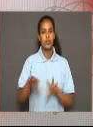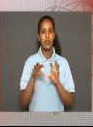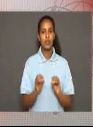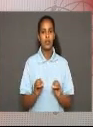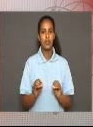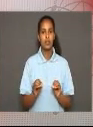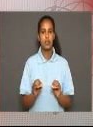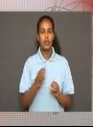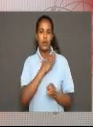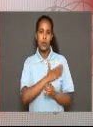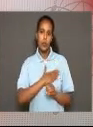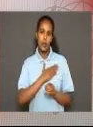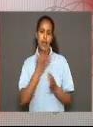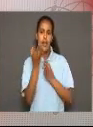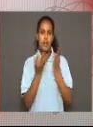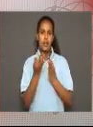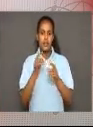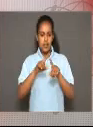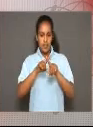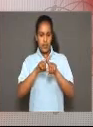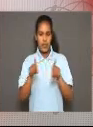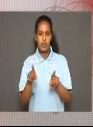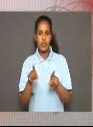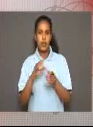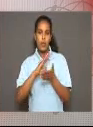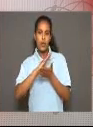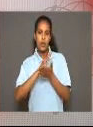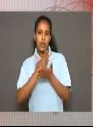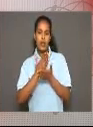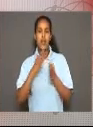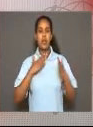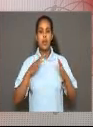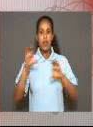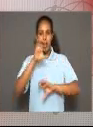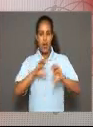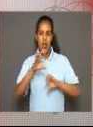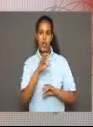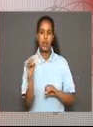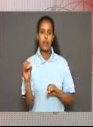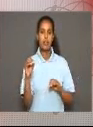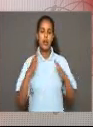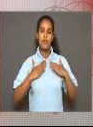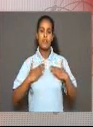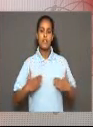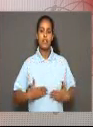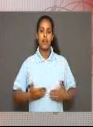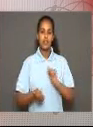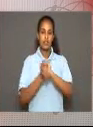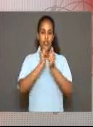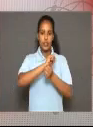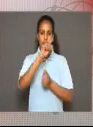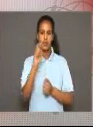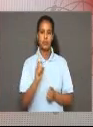Students, please explain the differences between chemical and physical